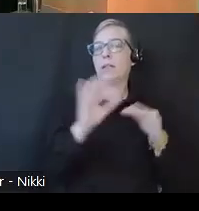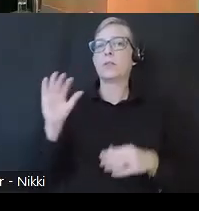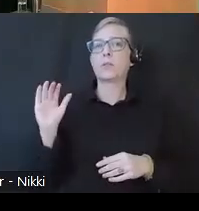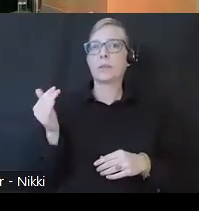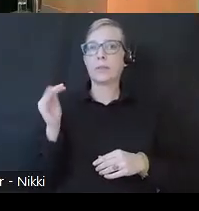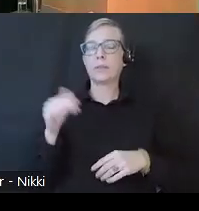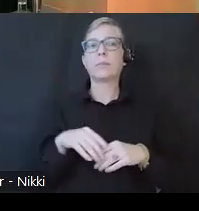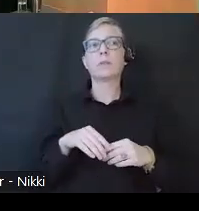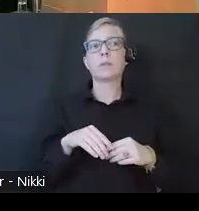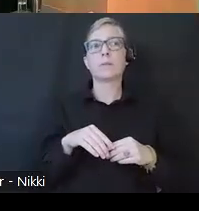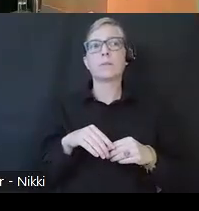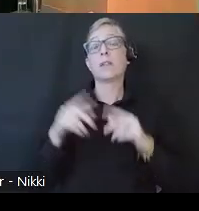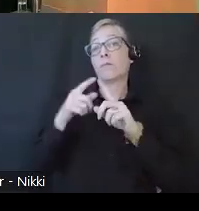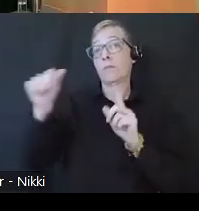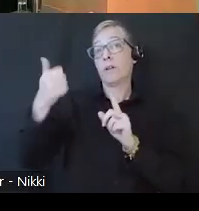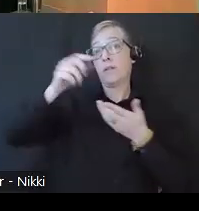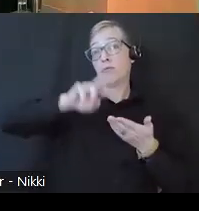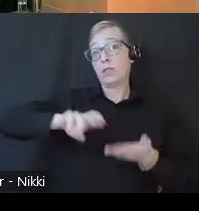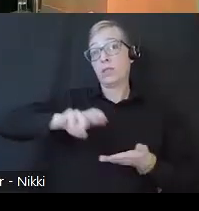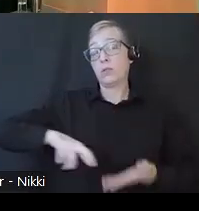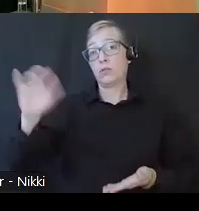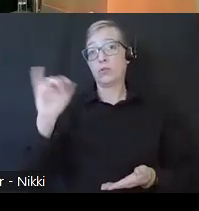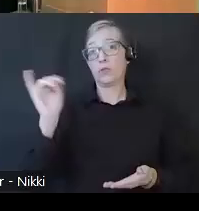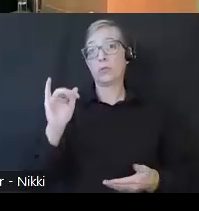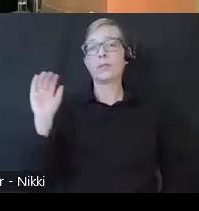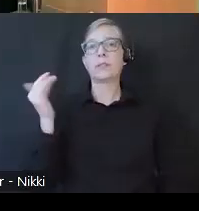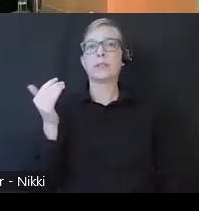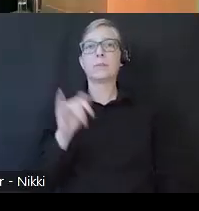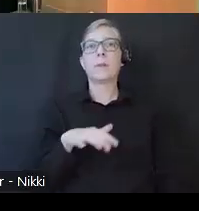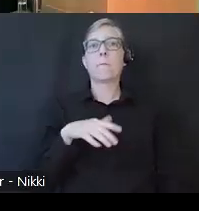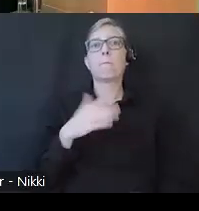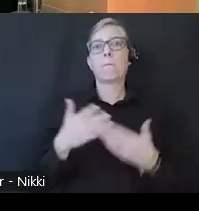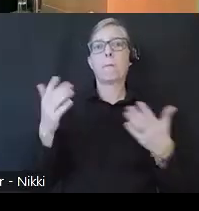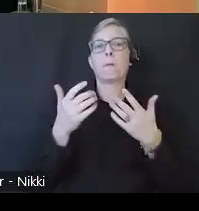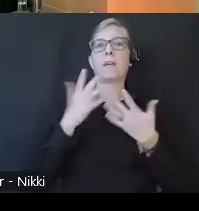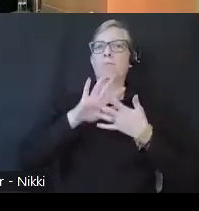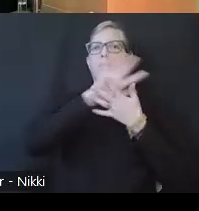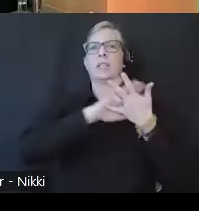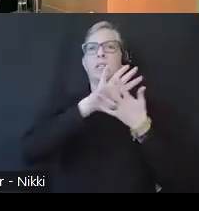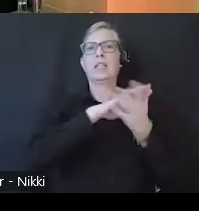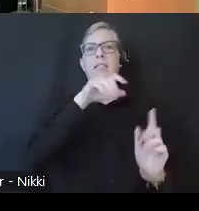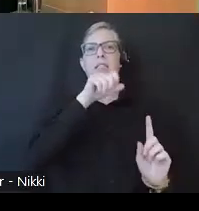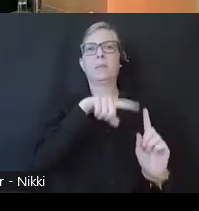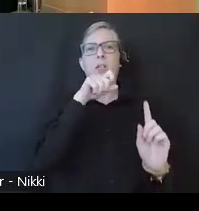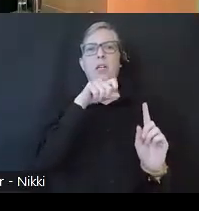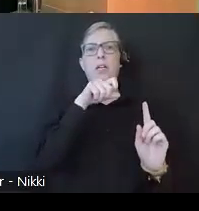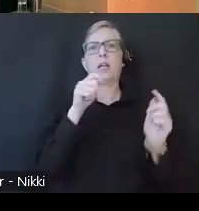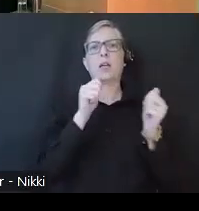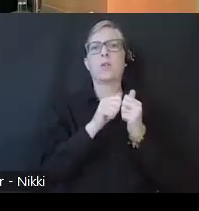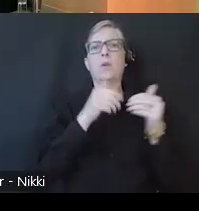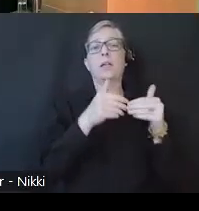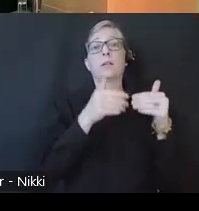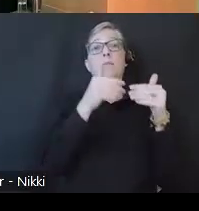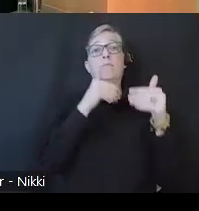that tap the response to ambiguous stimuli without explicit priming may